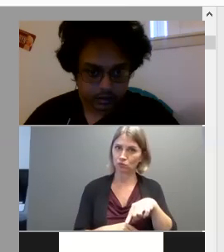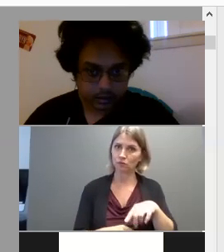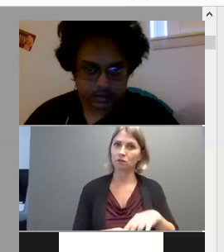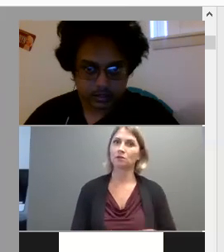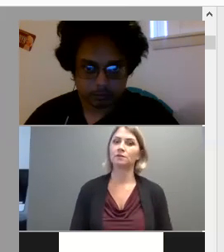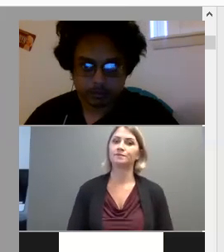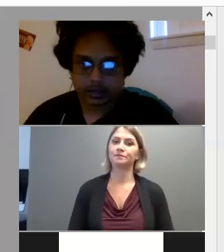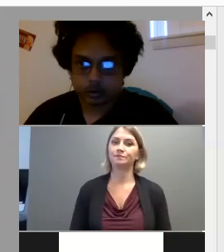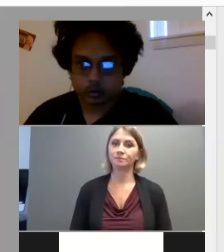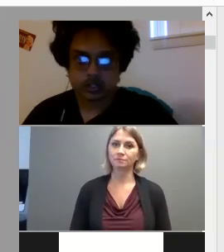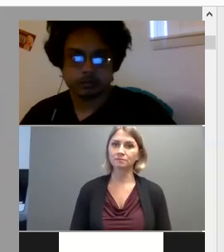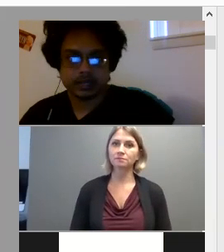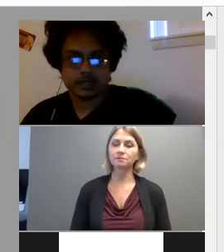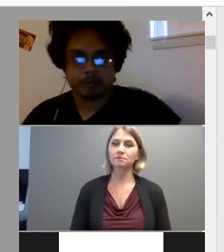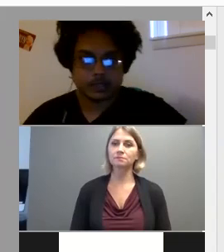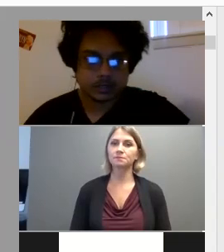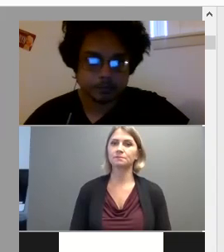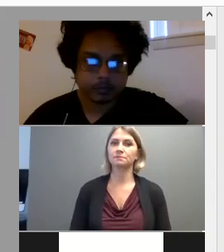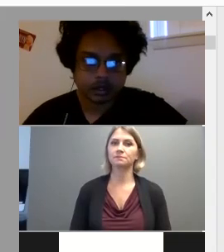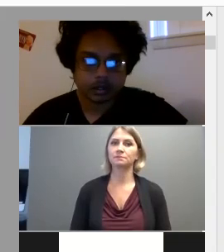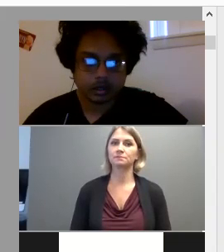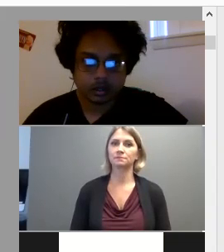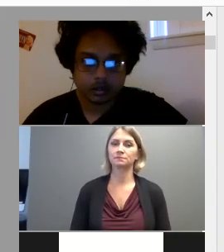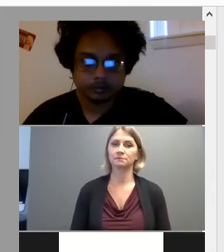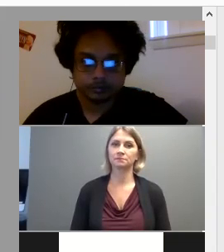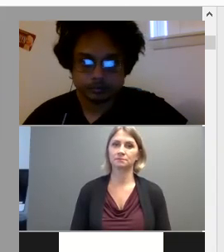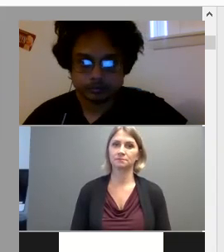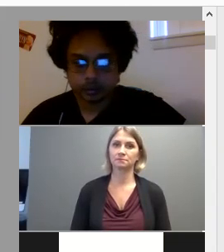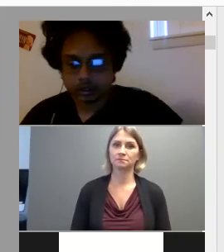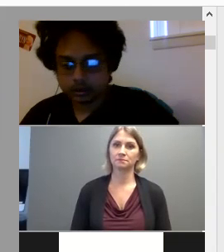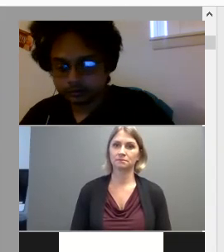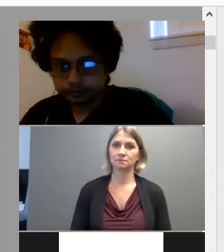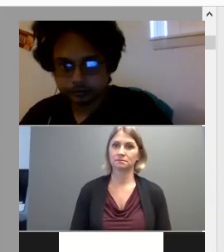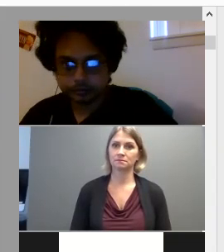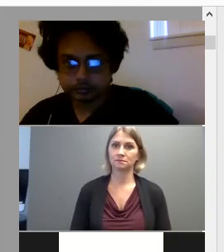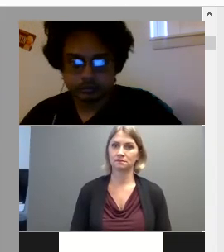things. Let's come back to some examples.